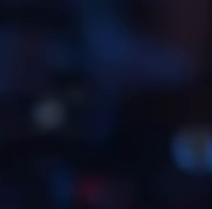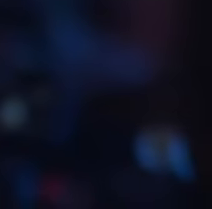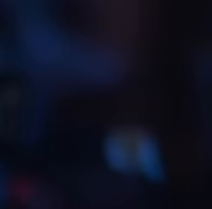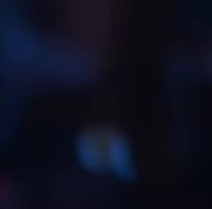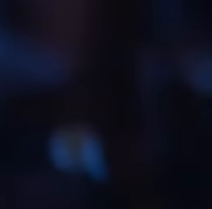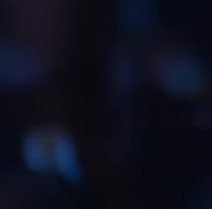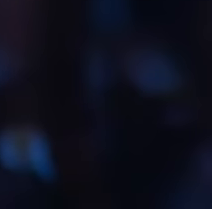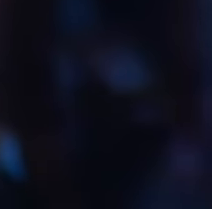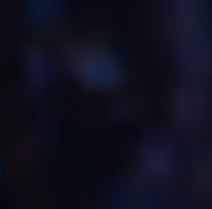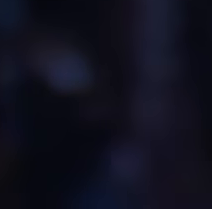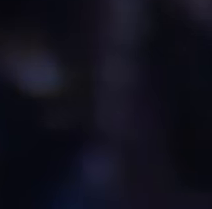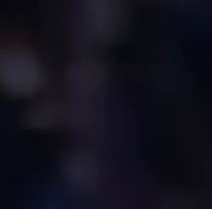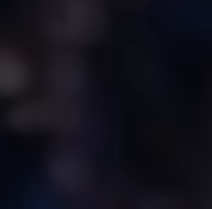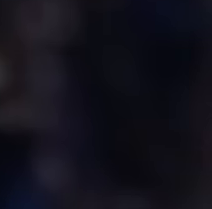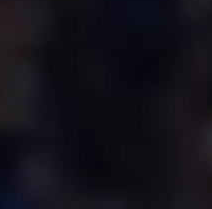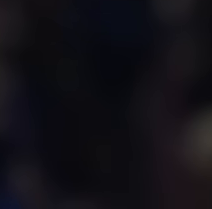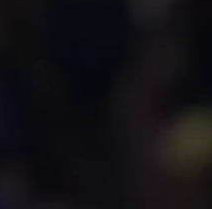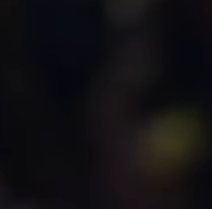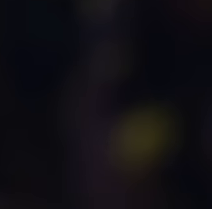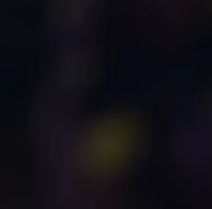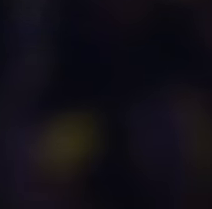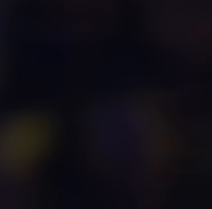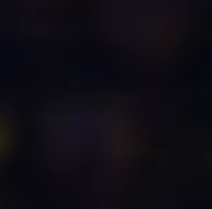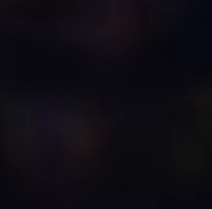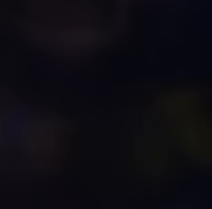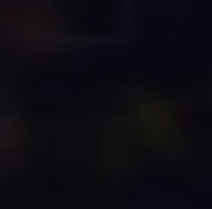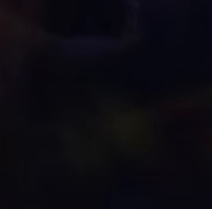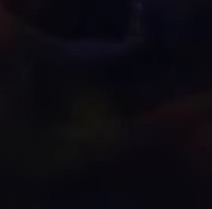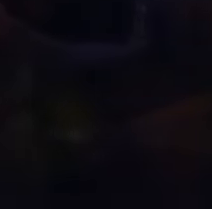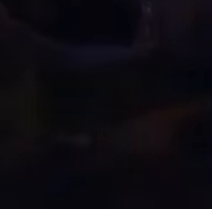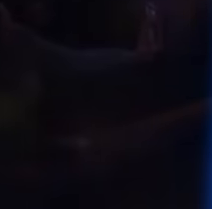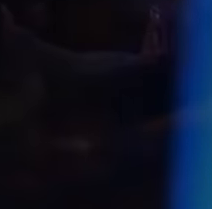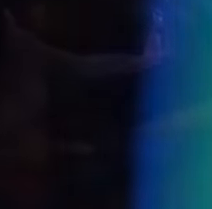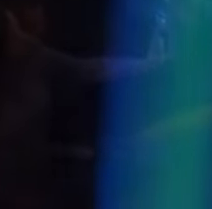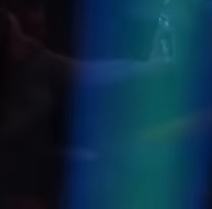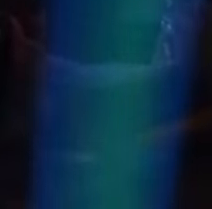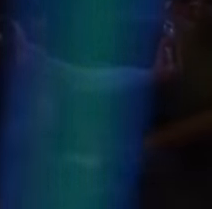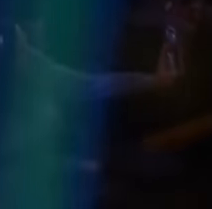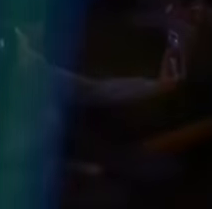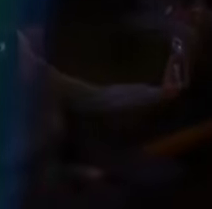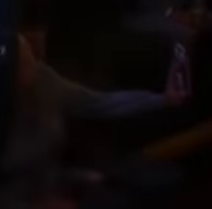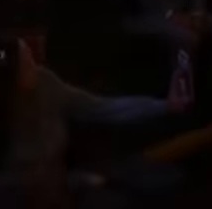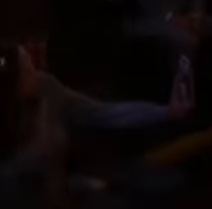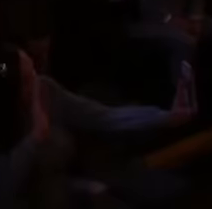now? So how many of you can feel His presence right now?